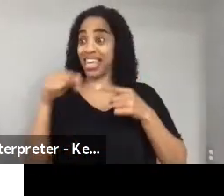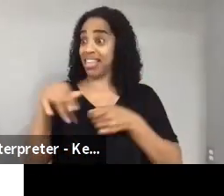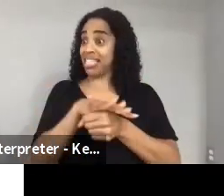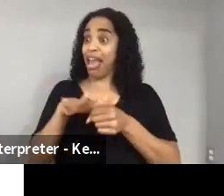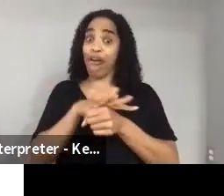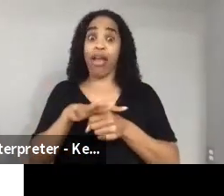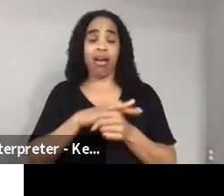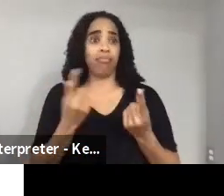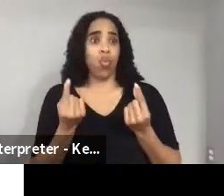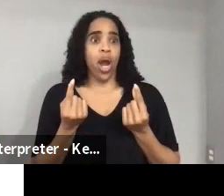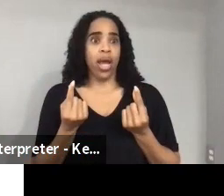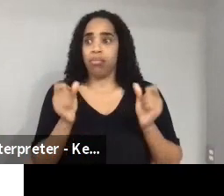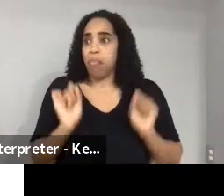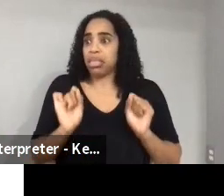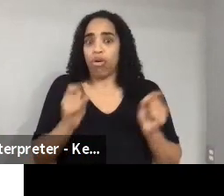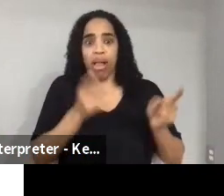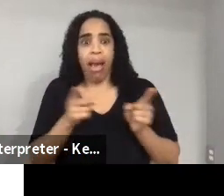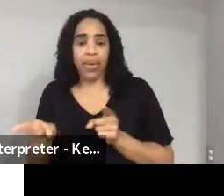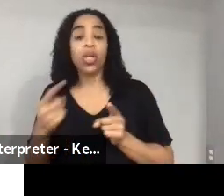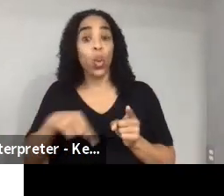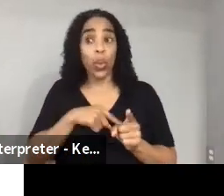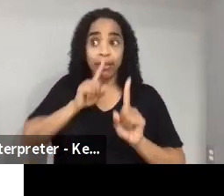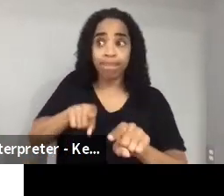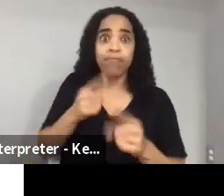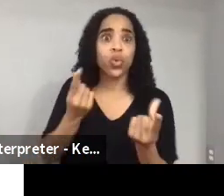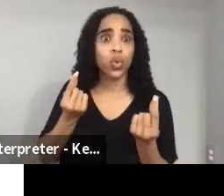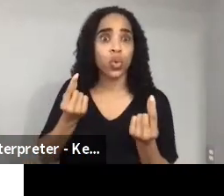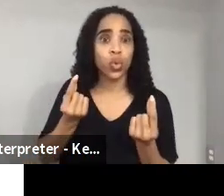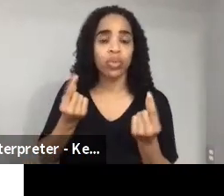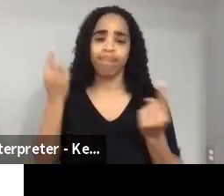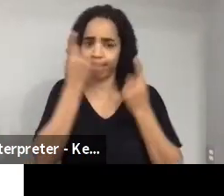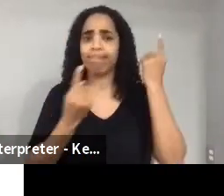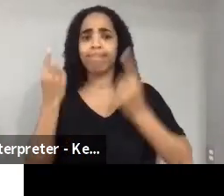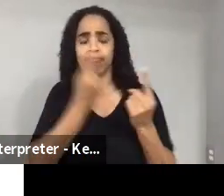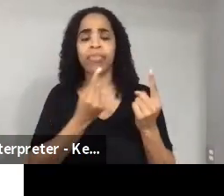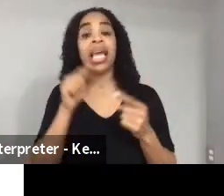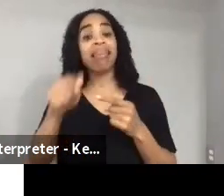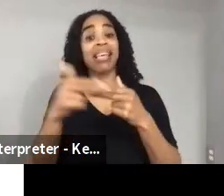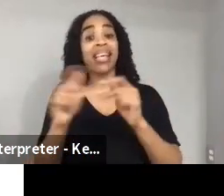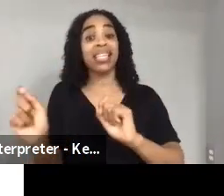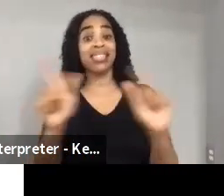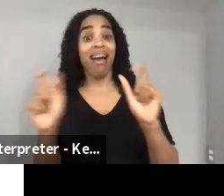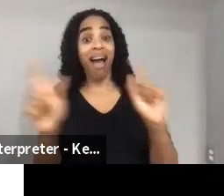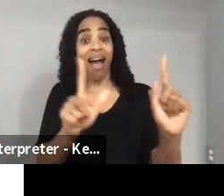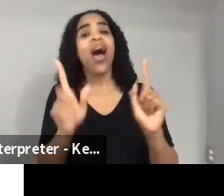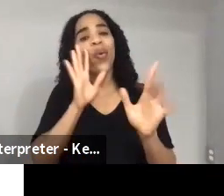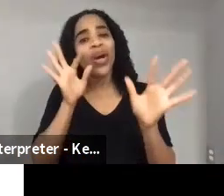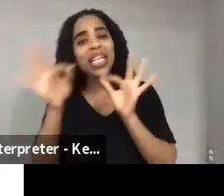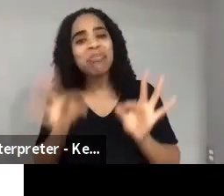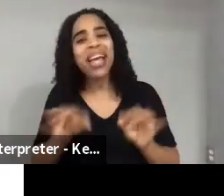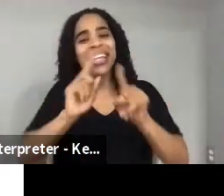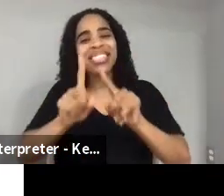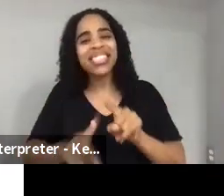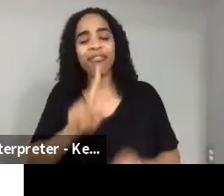and how are we going to respond to it? And there's throughout the slides, there are some links for you